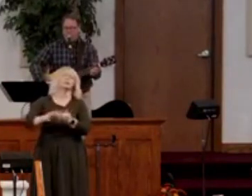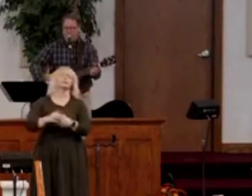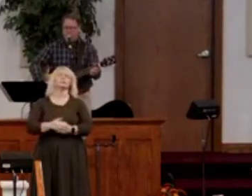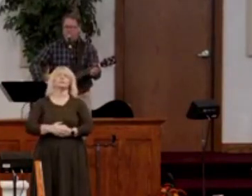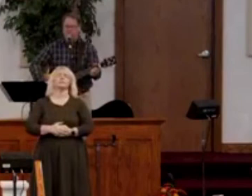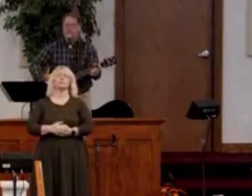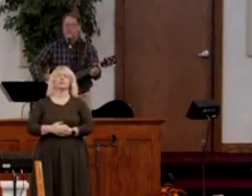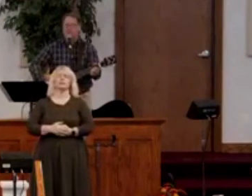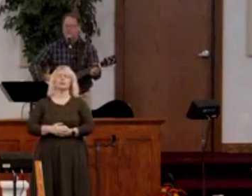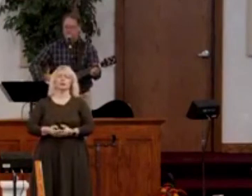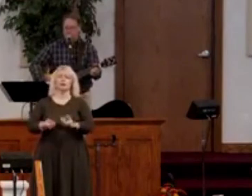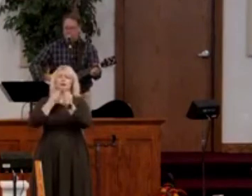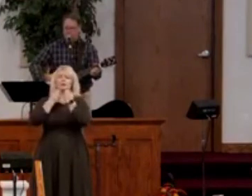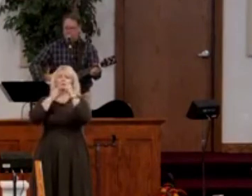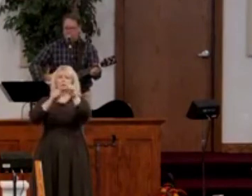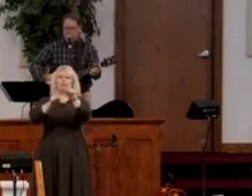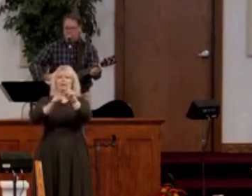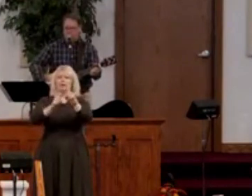divine,